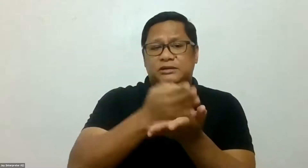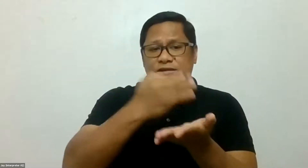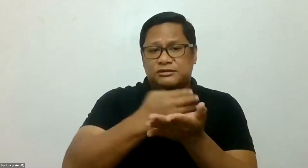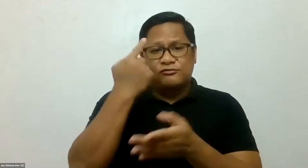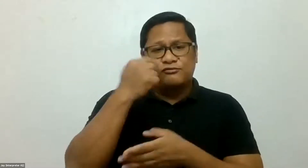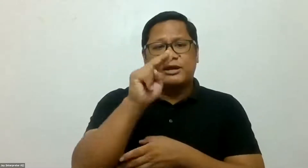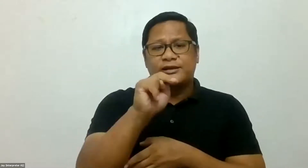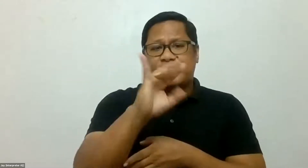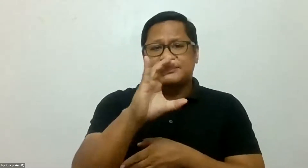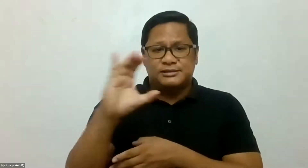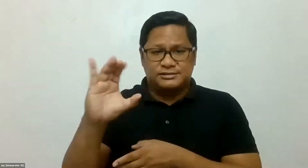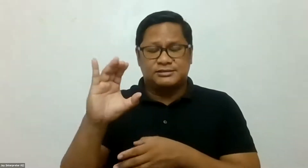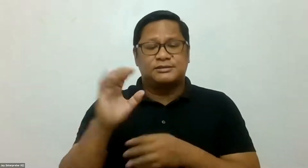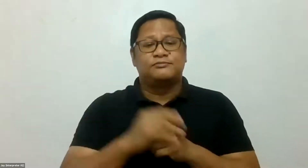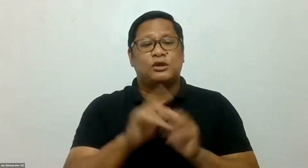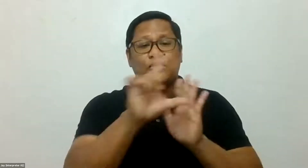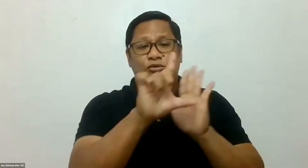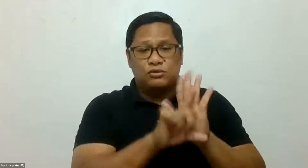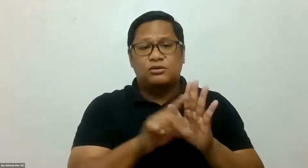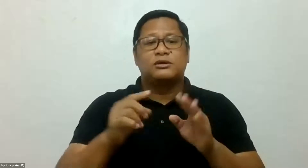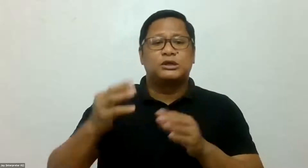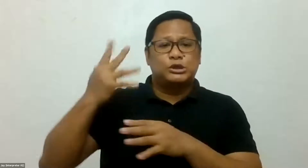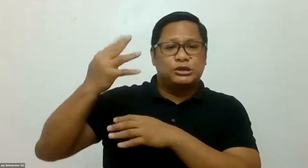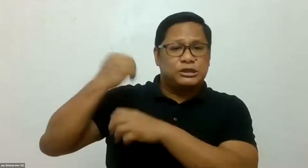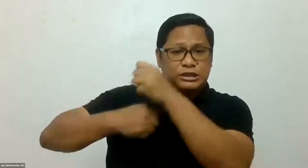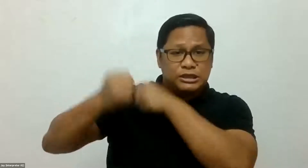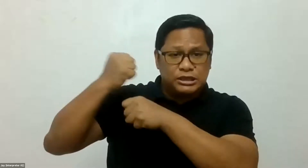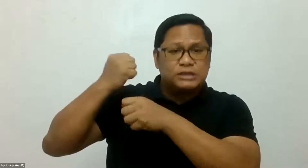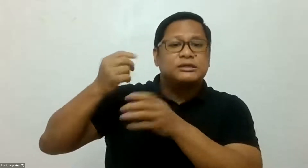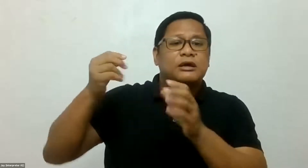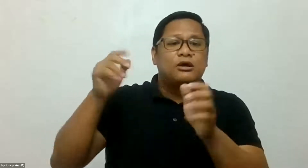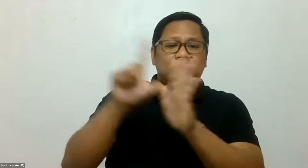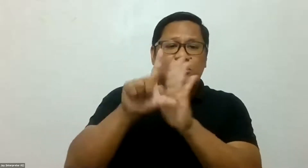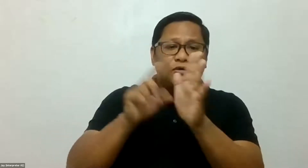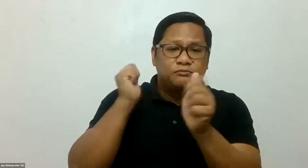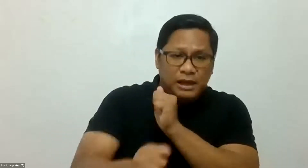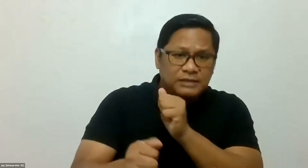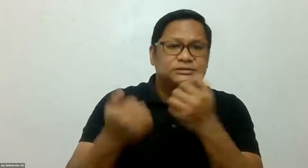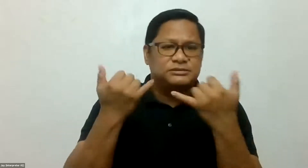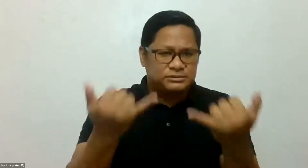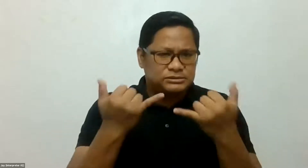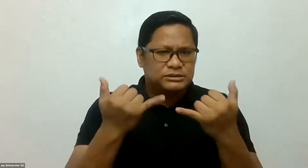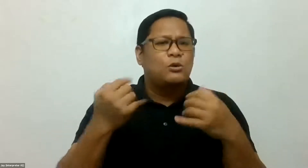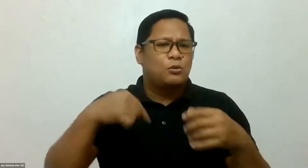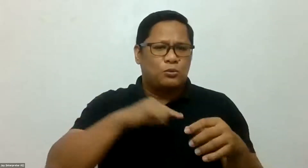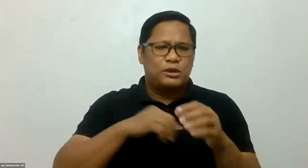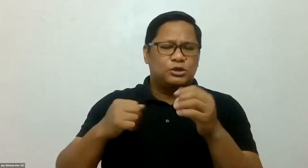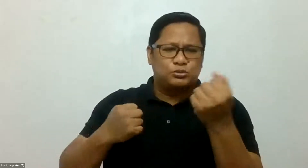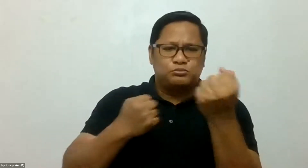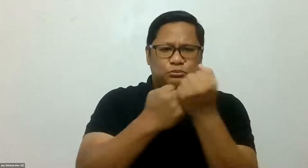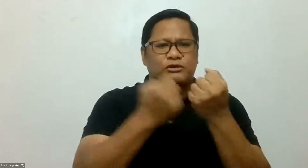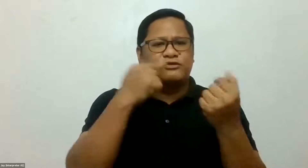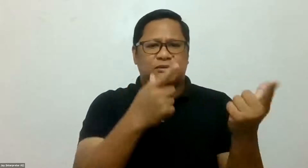Act. More than a year since the law was passed, it is now high time to push for this gradual